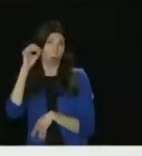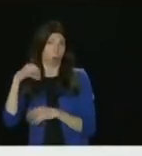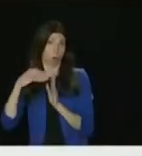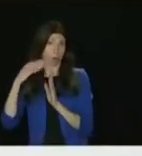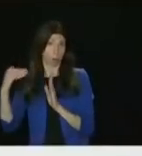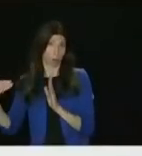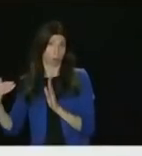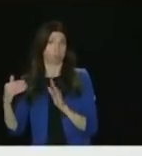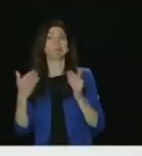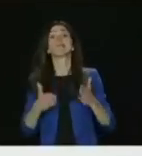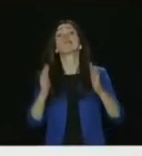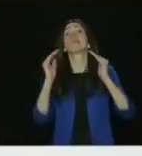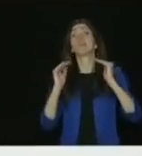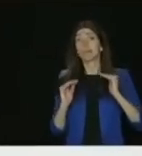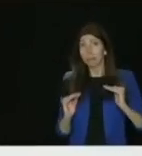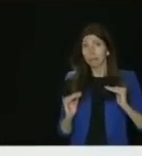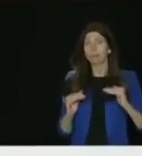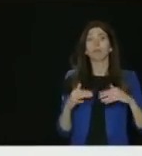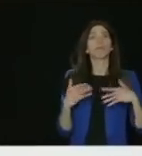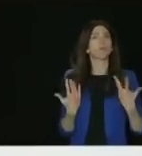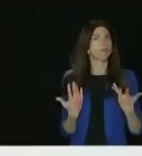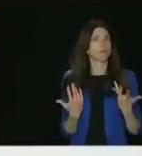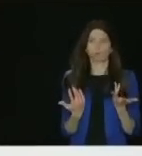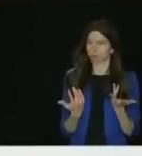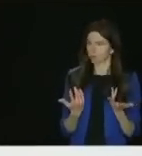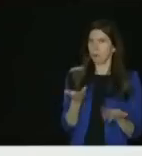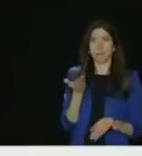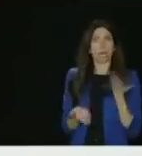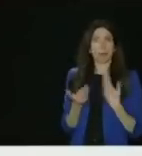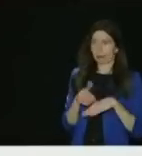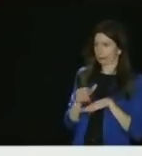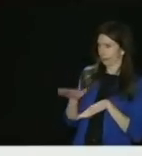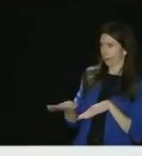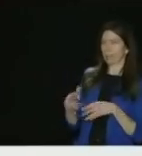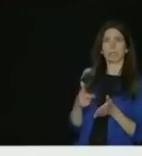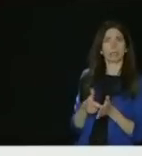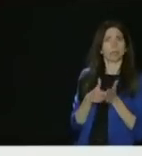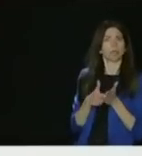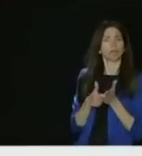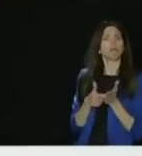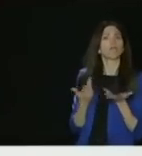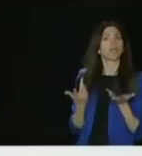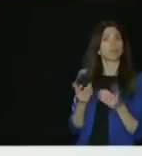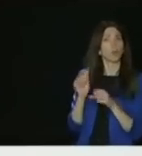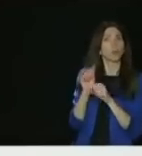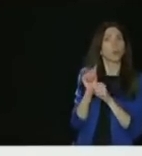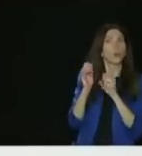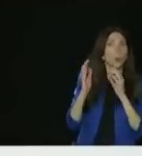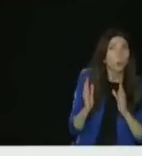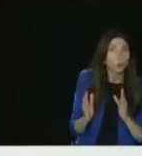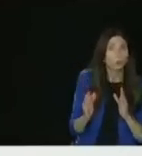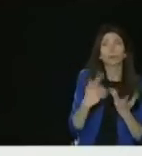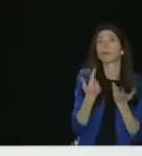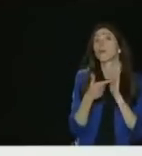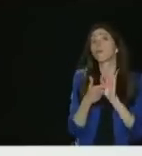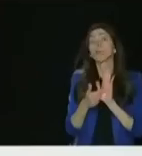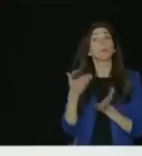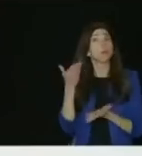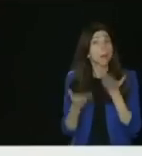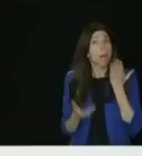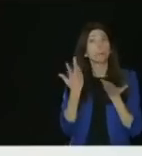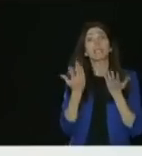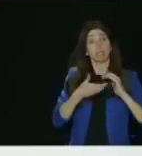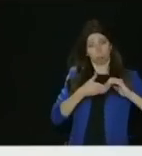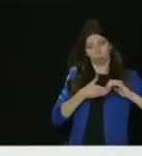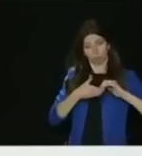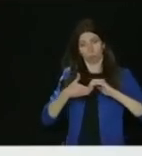Directing persons to render essential services to relieve impacts of blockades on Canada's economy. And this could include tow trucks and their drivers,